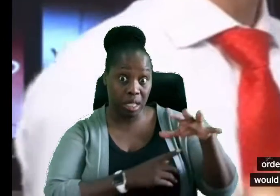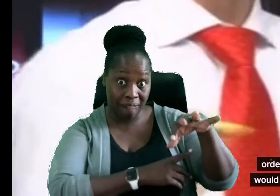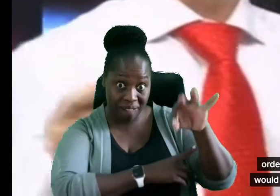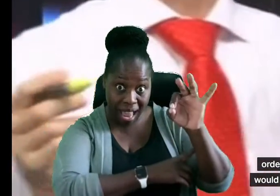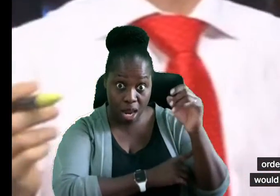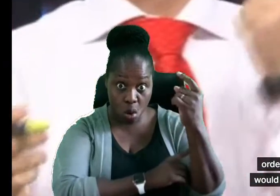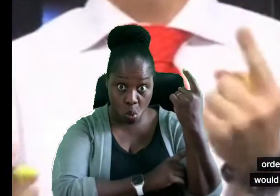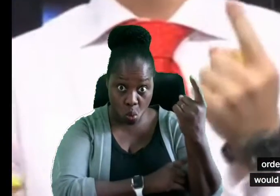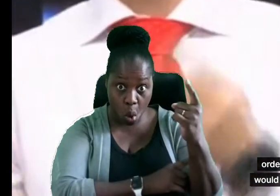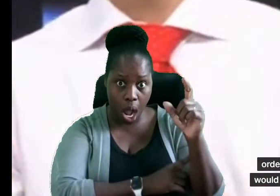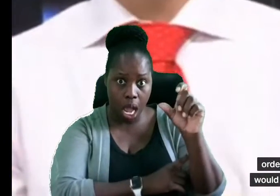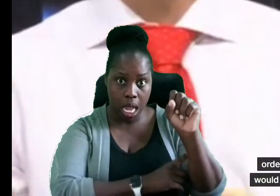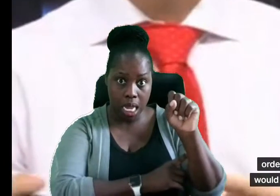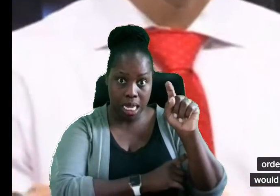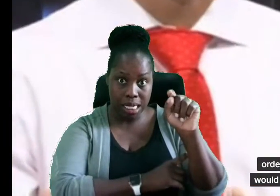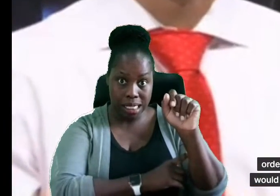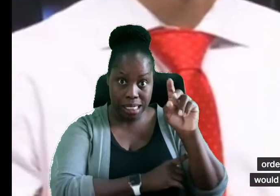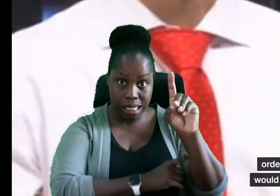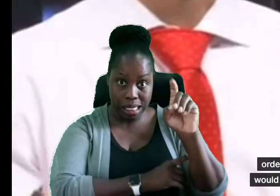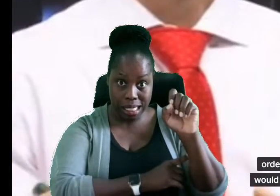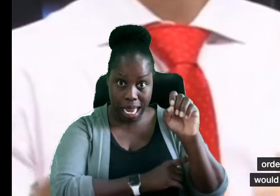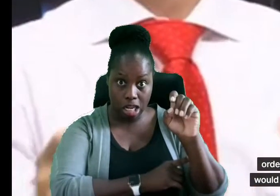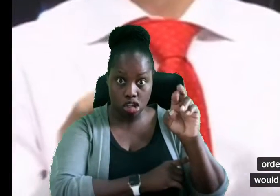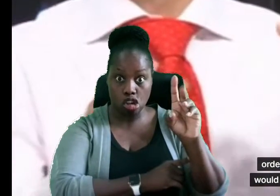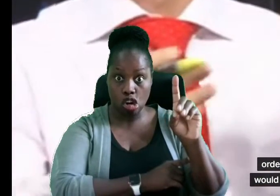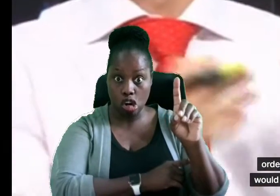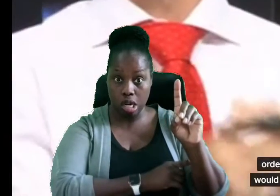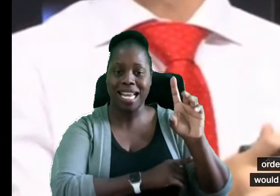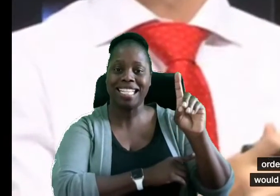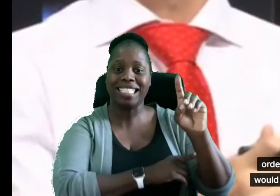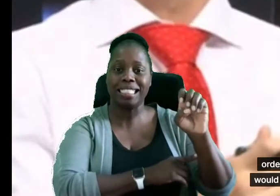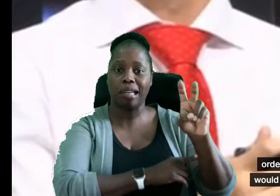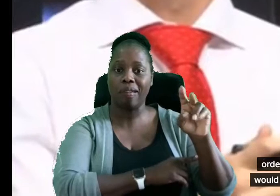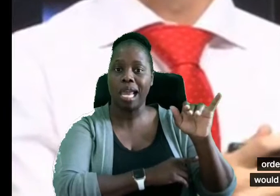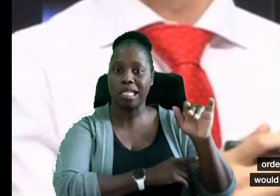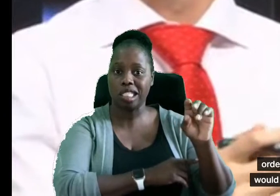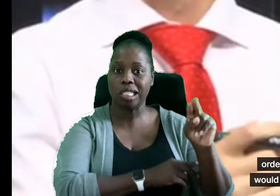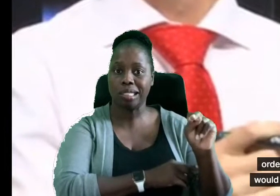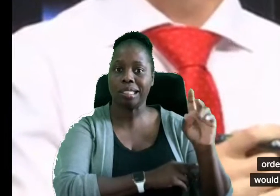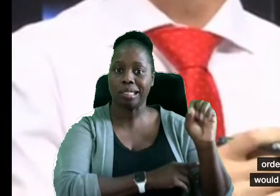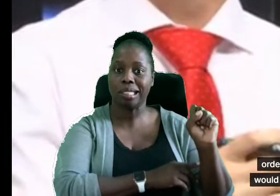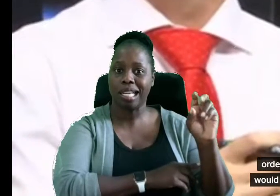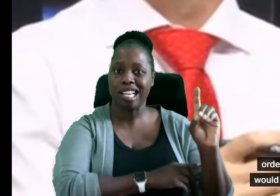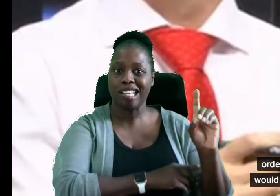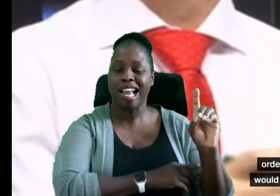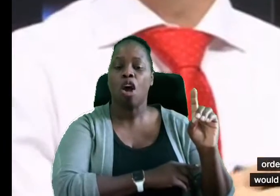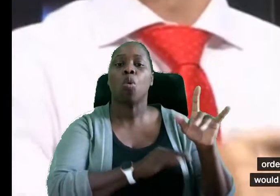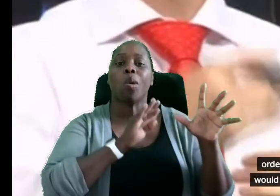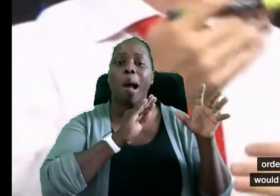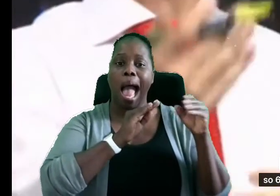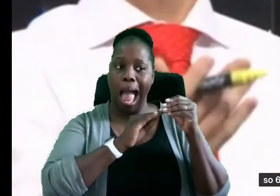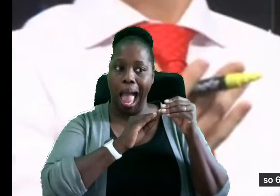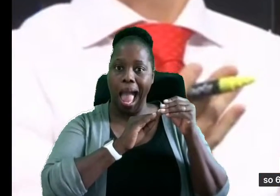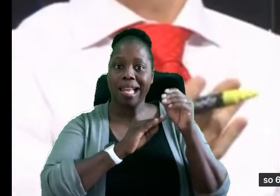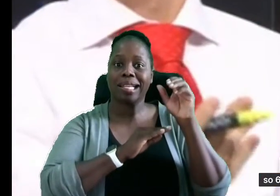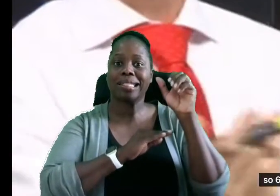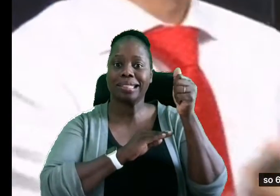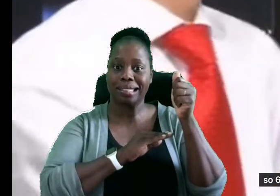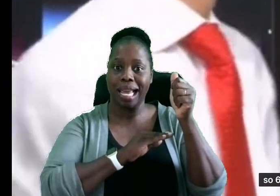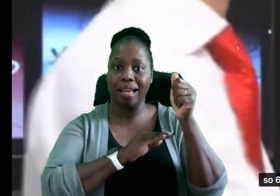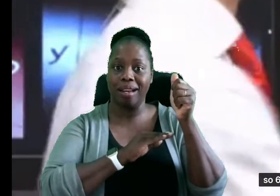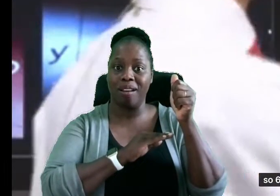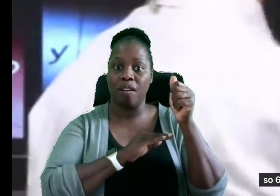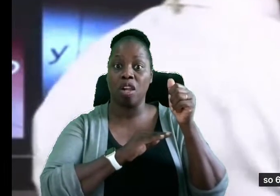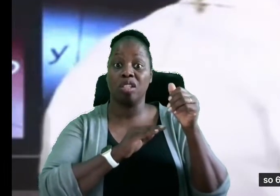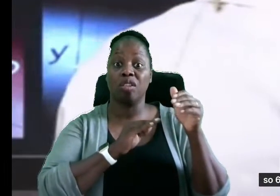So in order to find one standard deviation, we would subtract 10% from the mean, and we would add